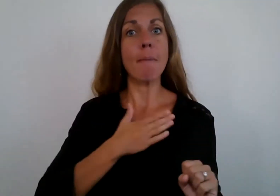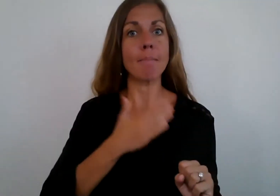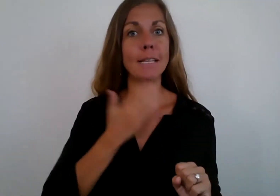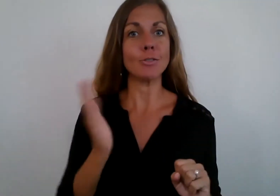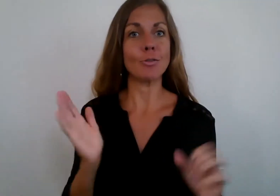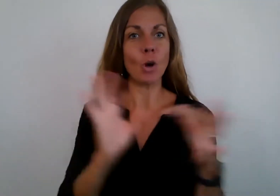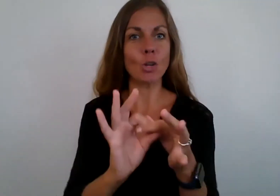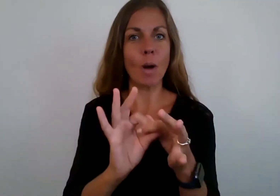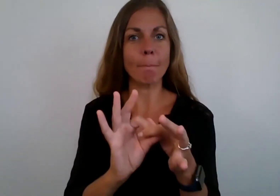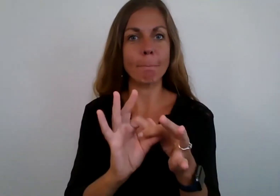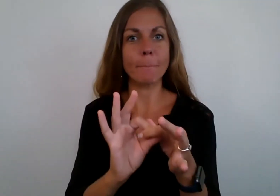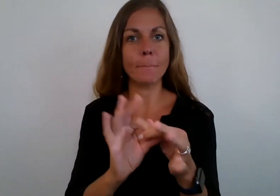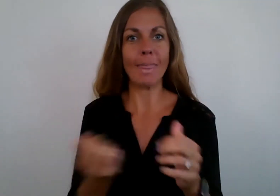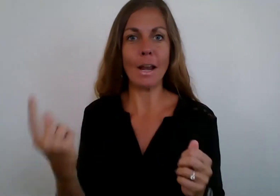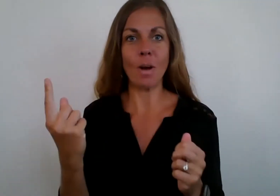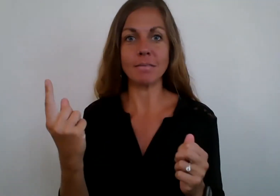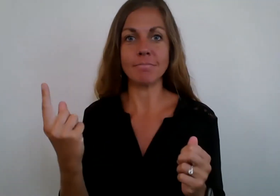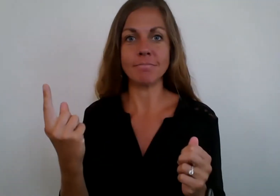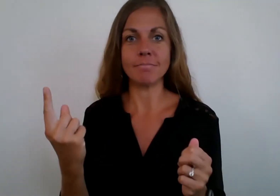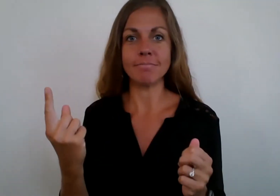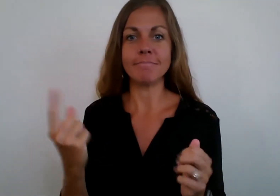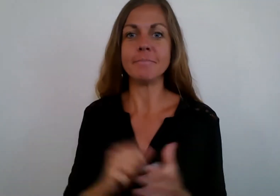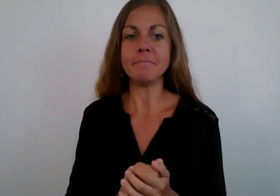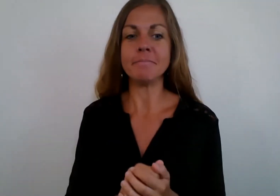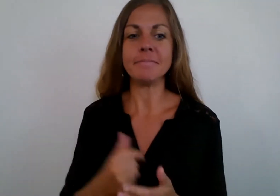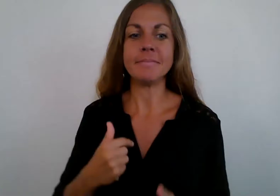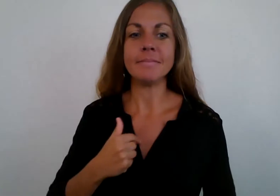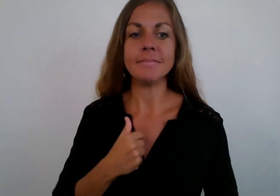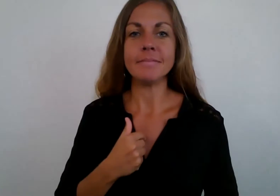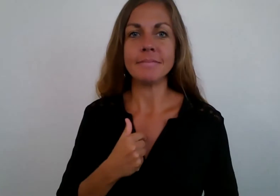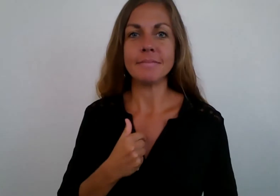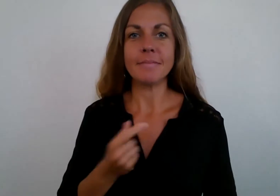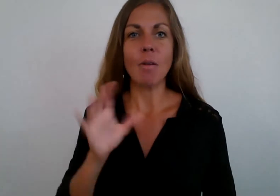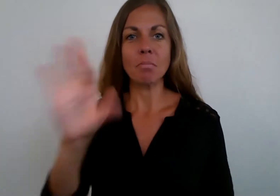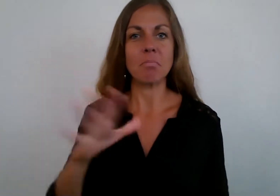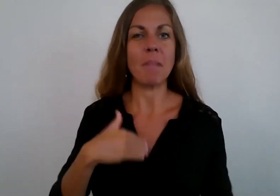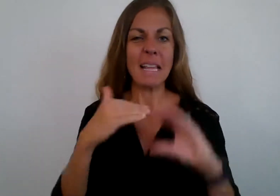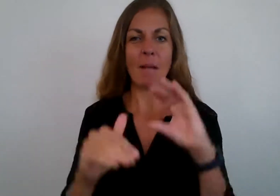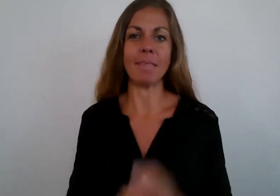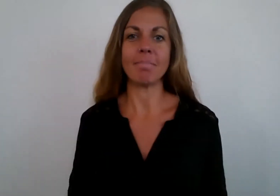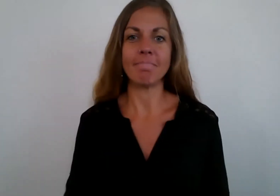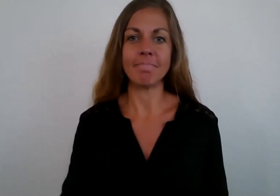with anyone. I'll drop my my email into the chat box.